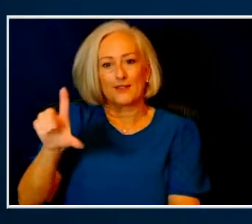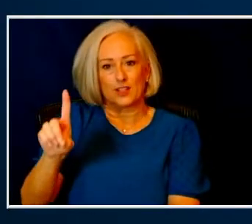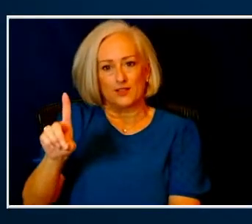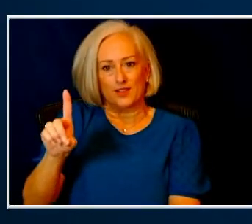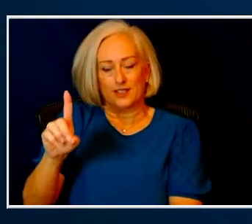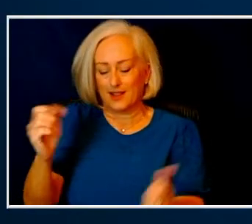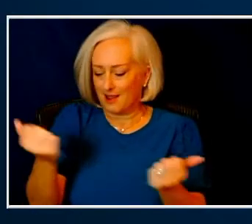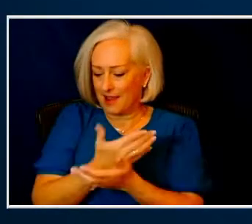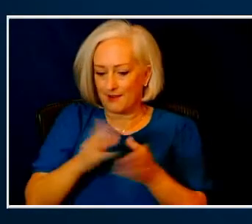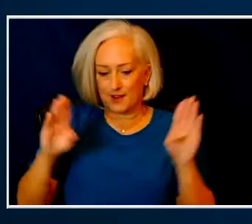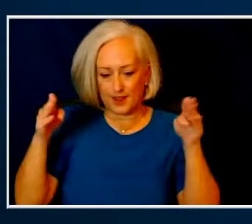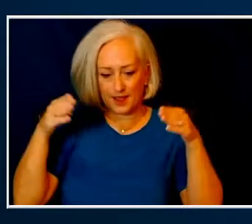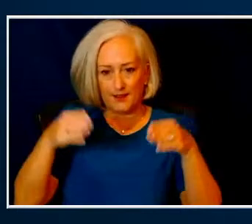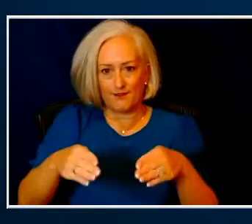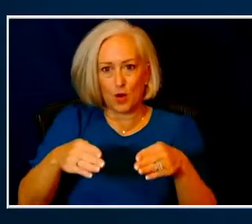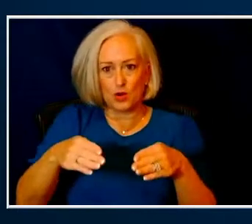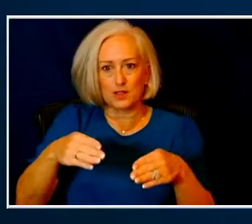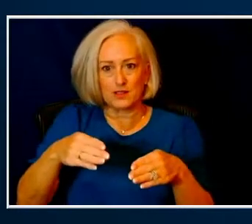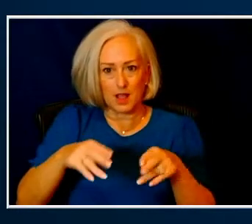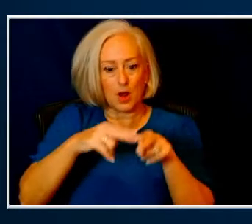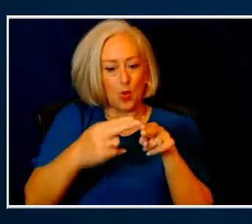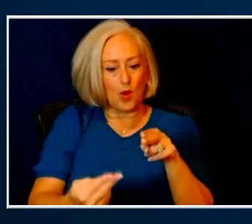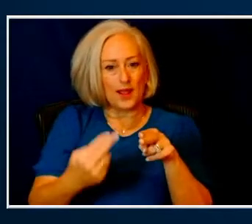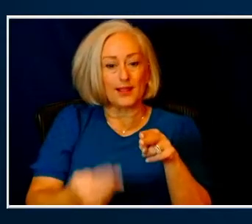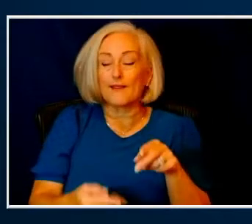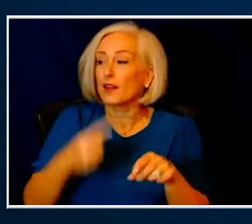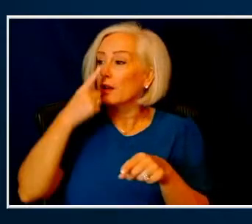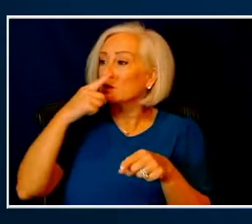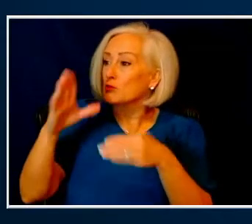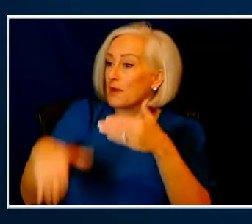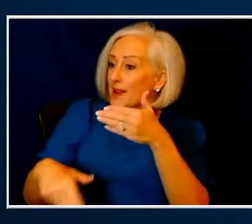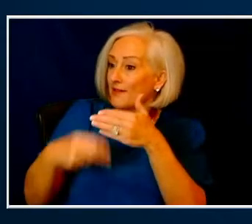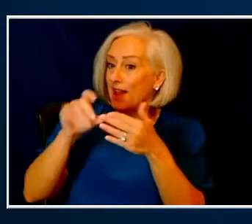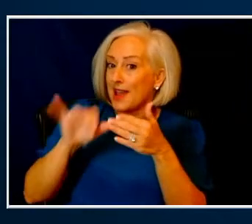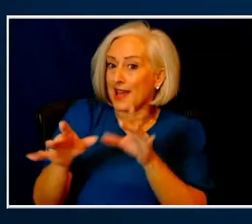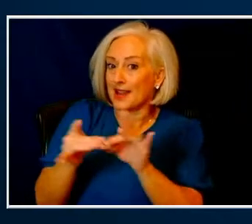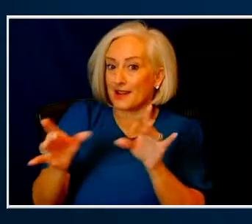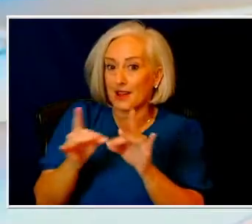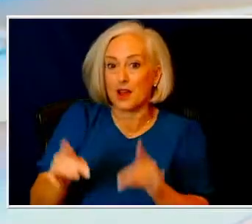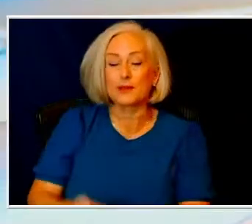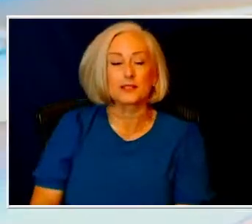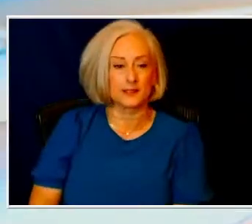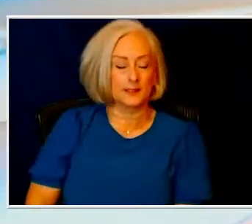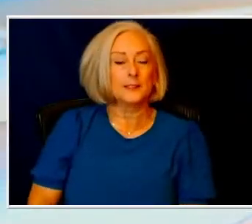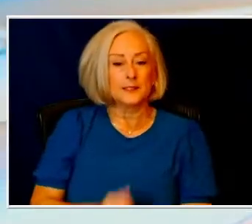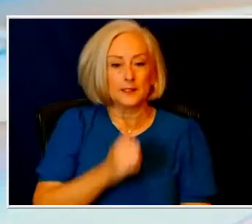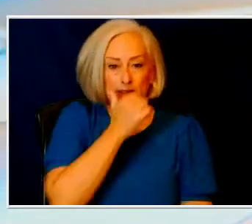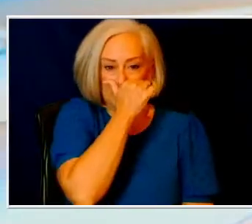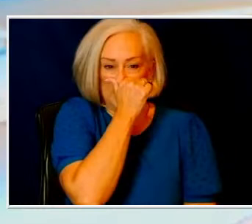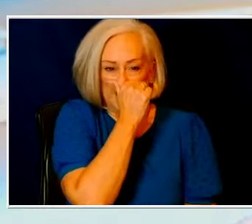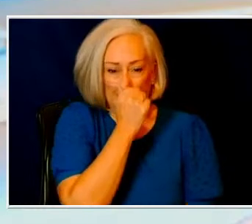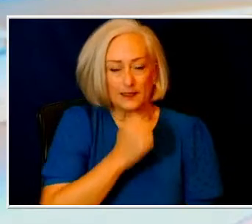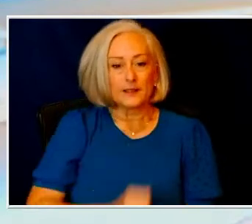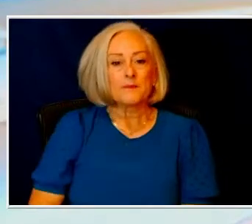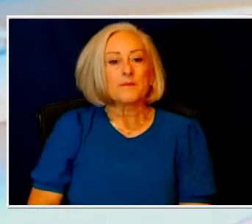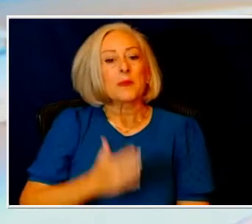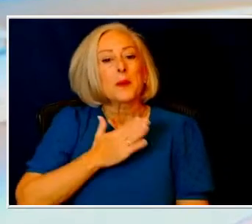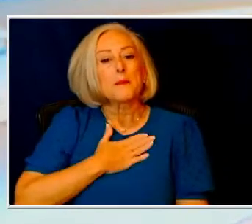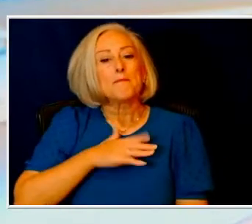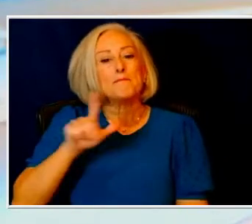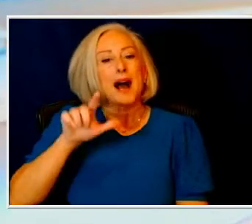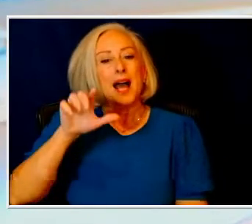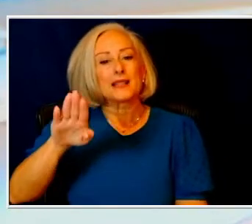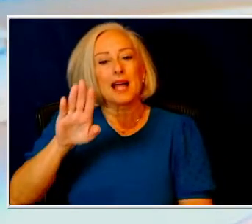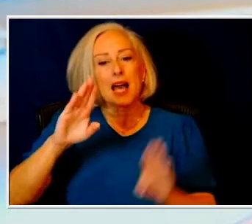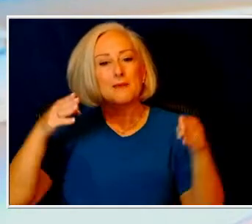So Georgia, Can I add to that? Oh, please, go ahead. Yeah, so my lab really focuses on the role of exercise and physical activity